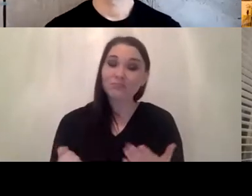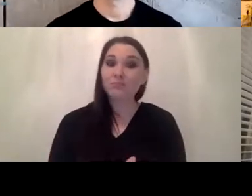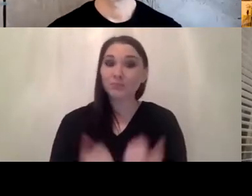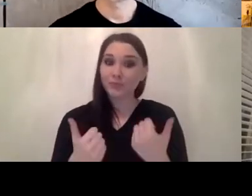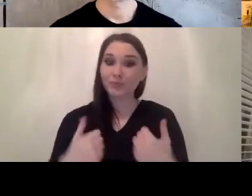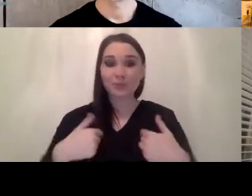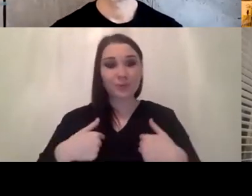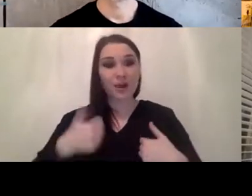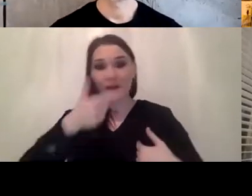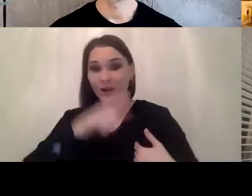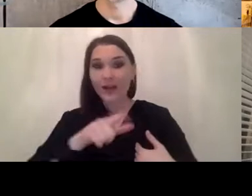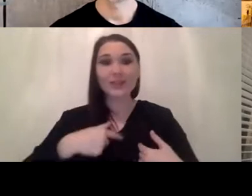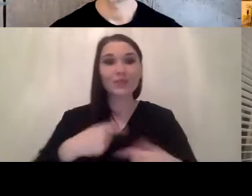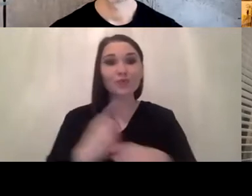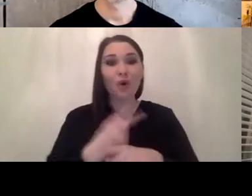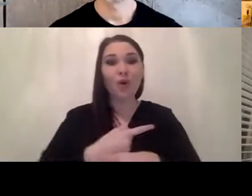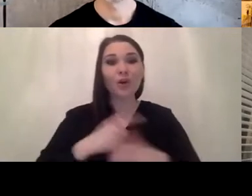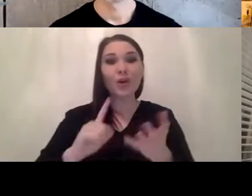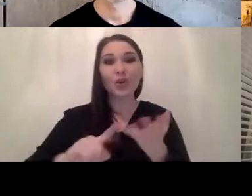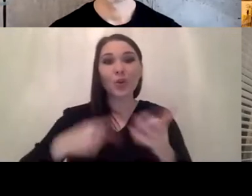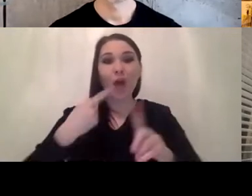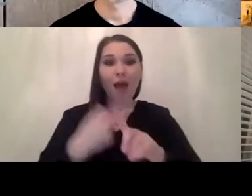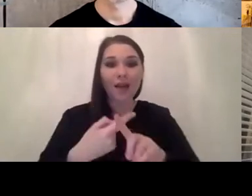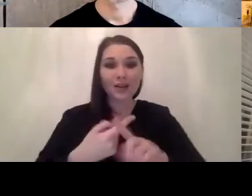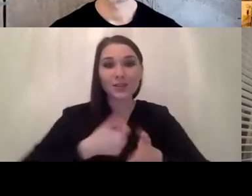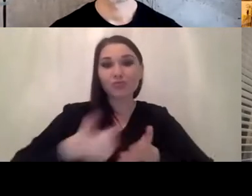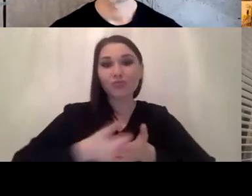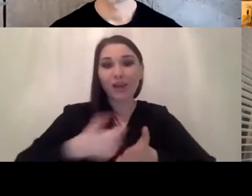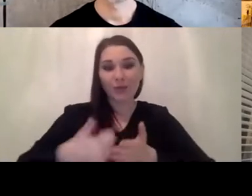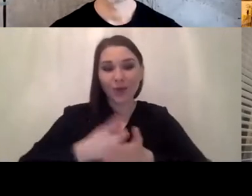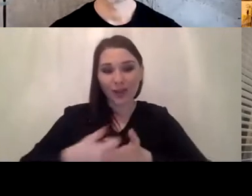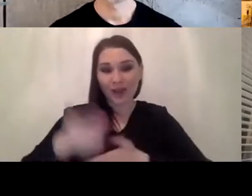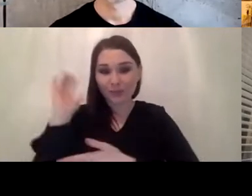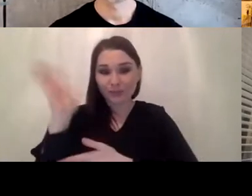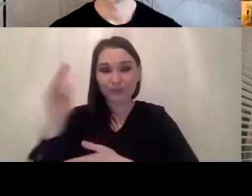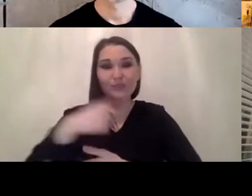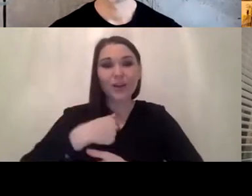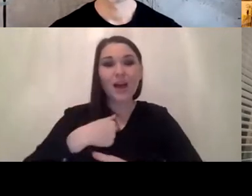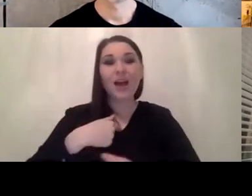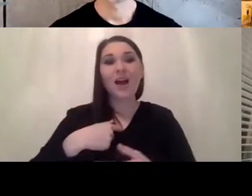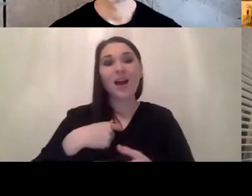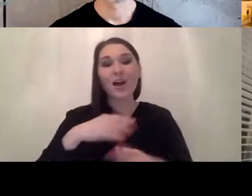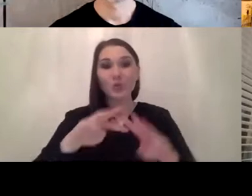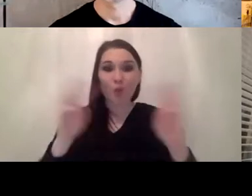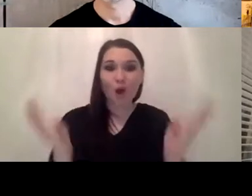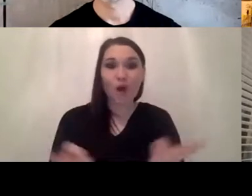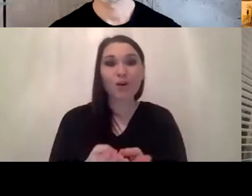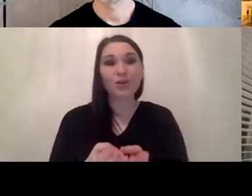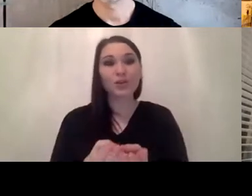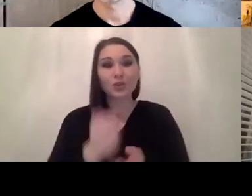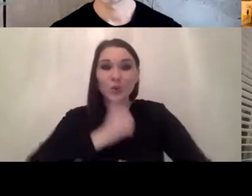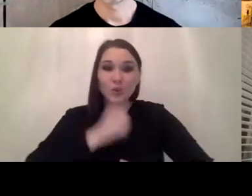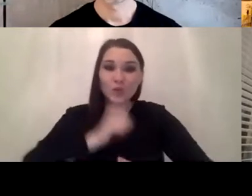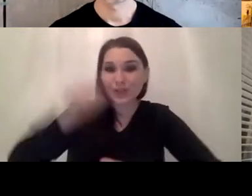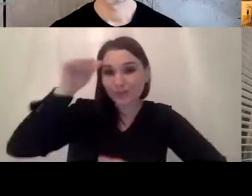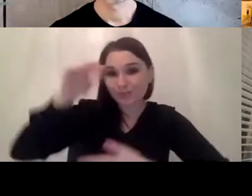the Ladies at UX on a regular basis. Also spoke at the World Usability Congress about how we pull designs